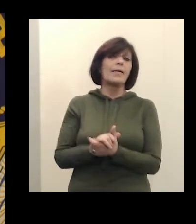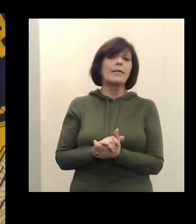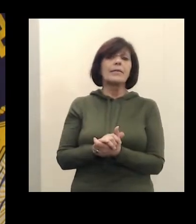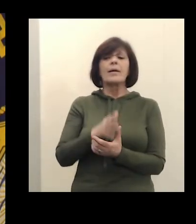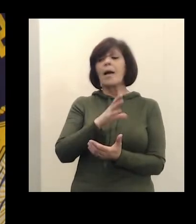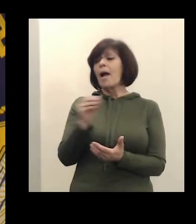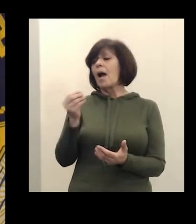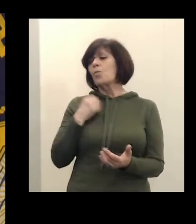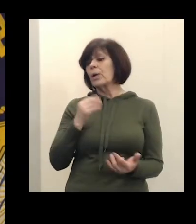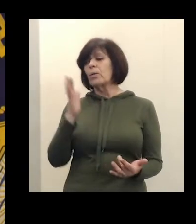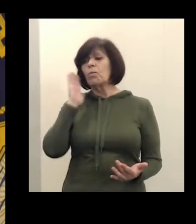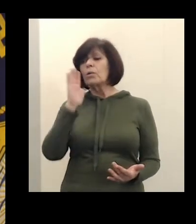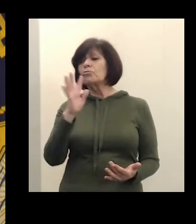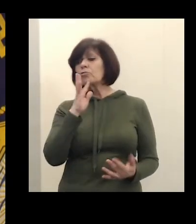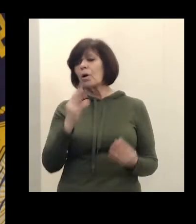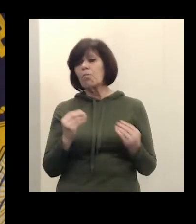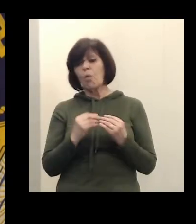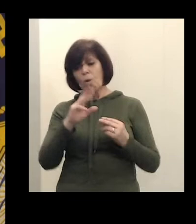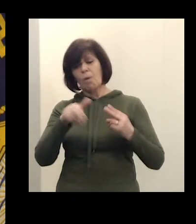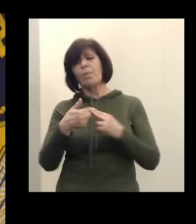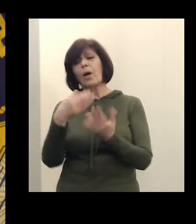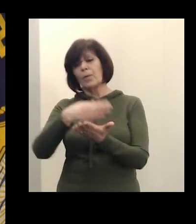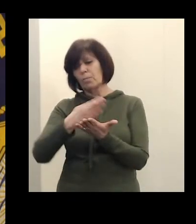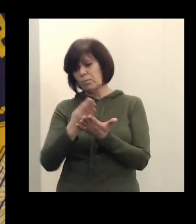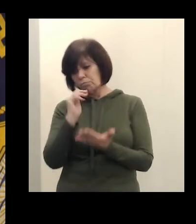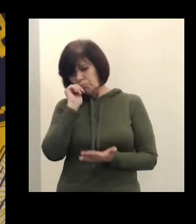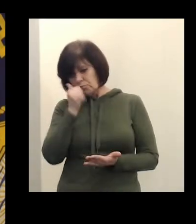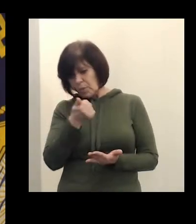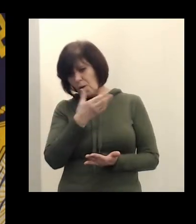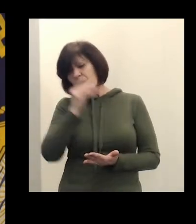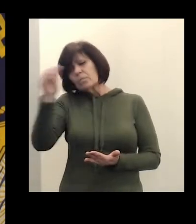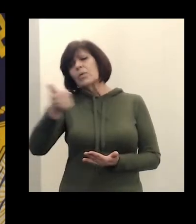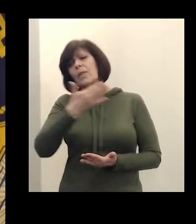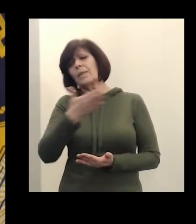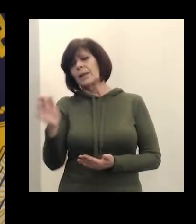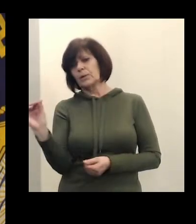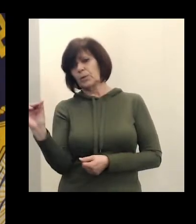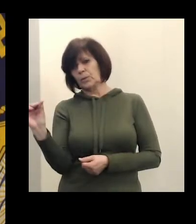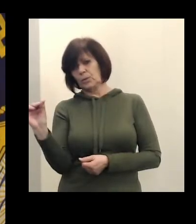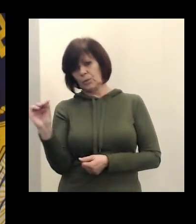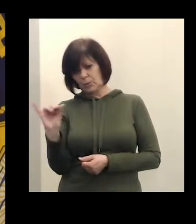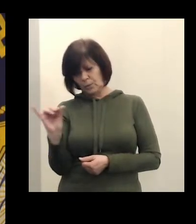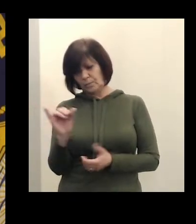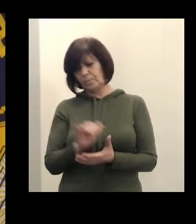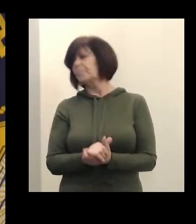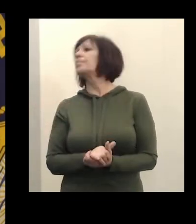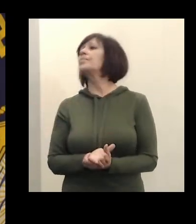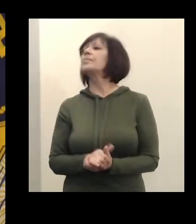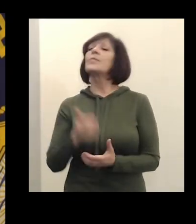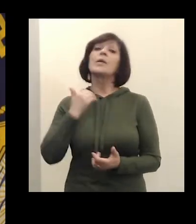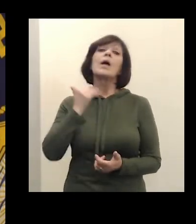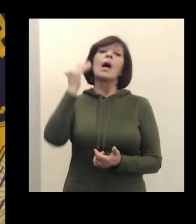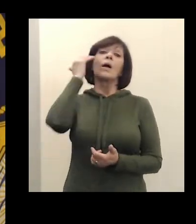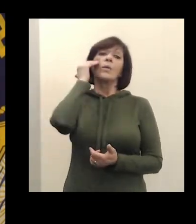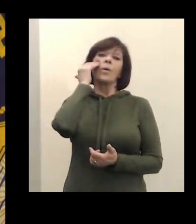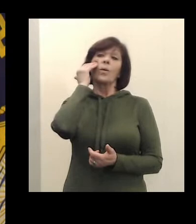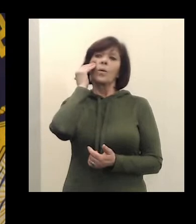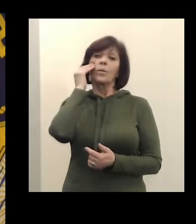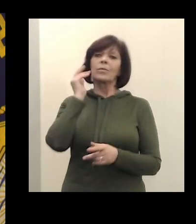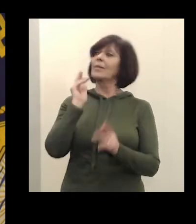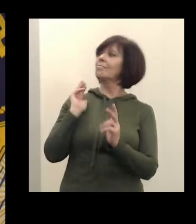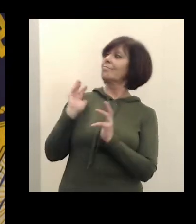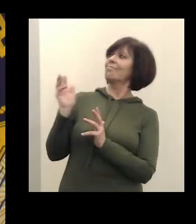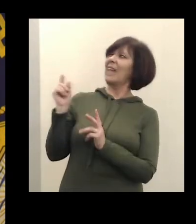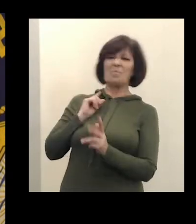talk a lot more about the budget as well as some of the other things that we have in county government, though I know, as I kept it on the screen, and I'll keep it